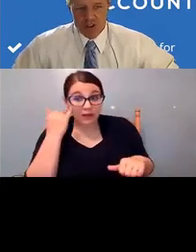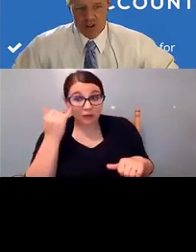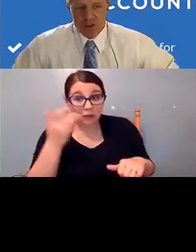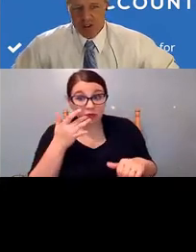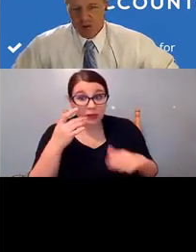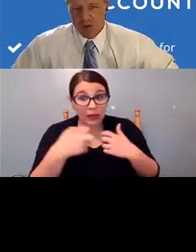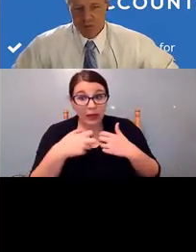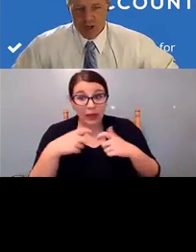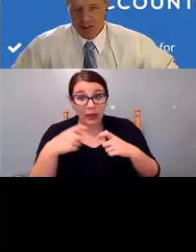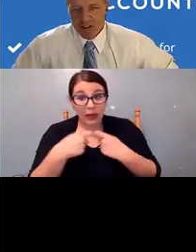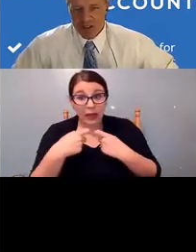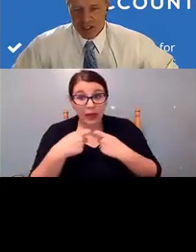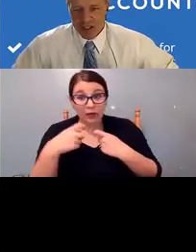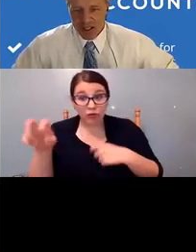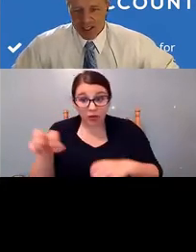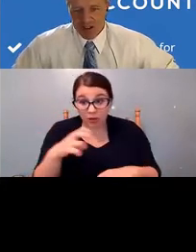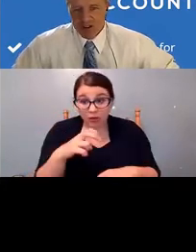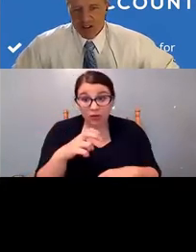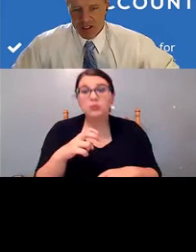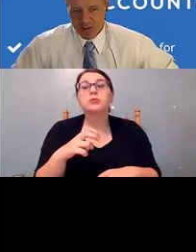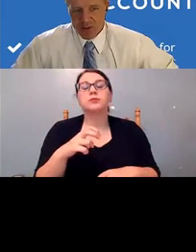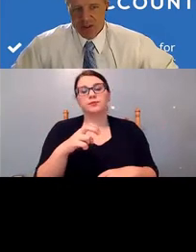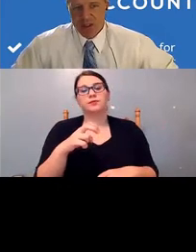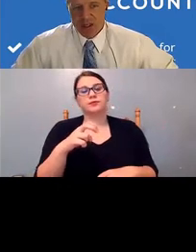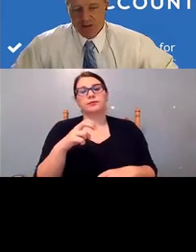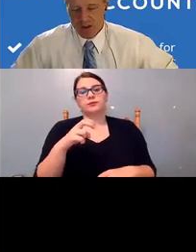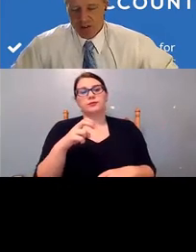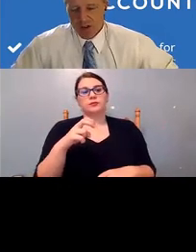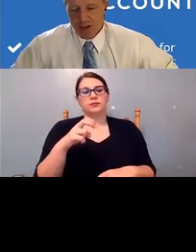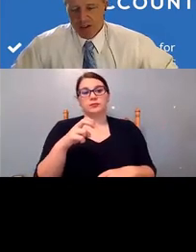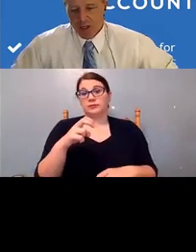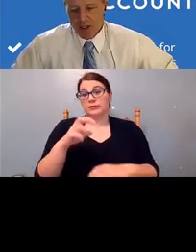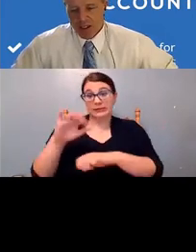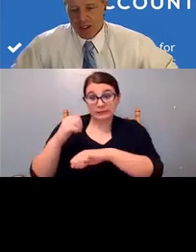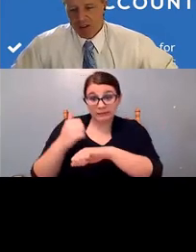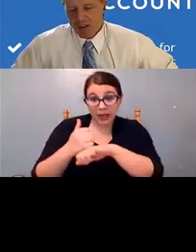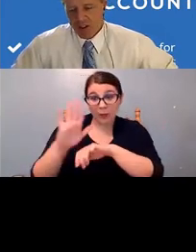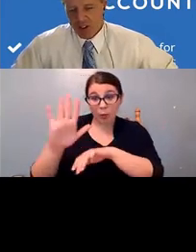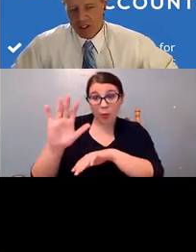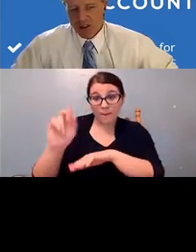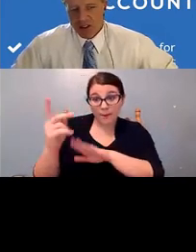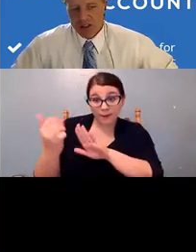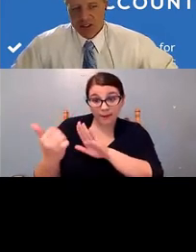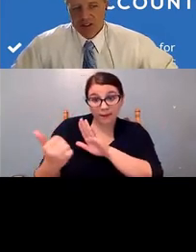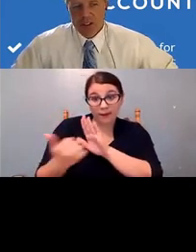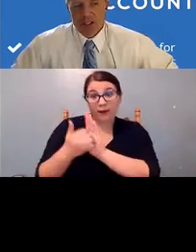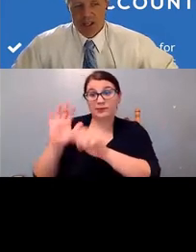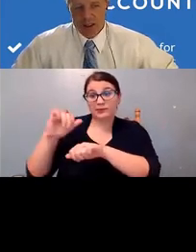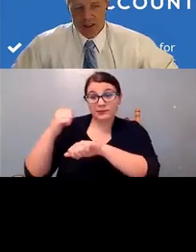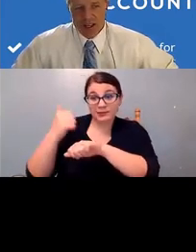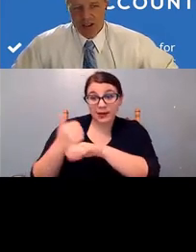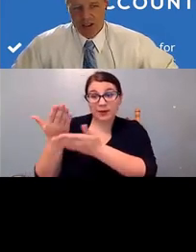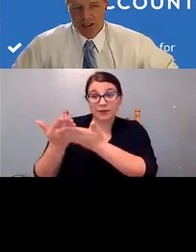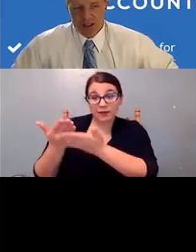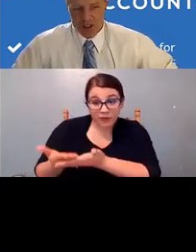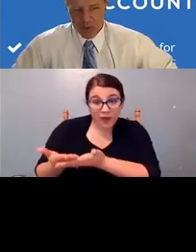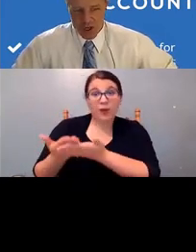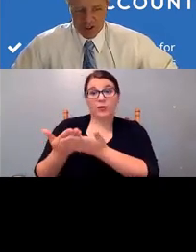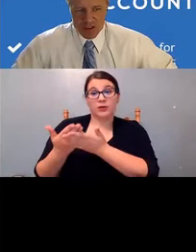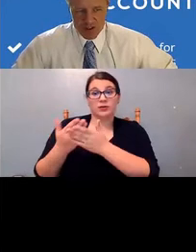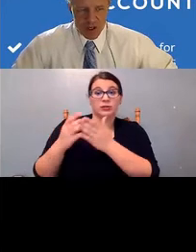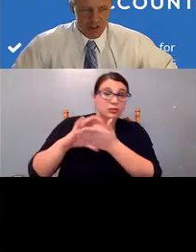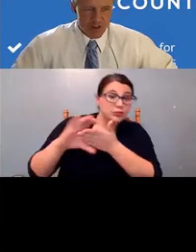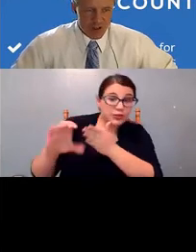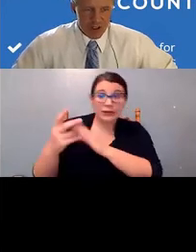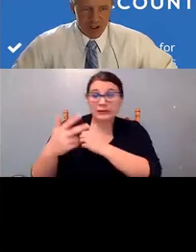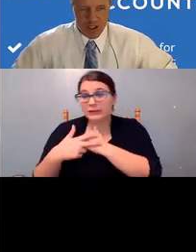sure to get through the process of getting that account set up and verify the bank account, either checking or savings, and then you can